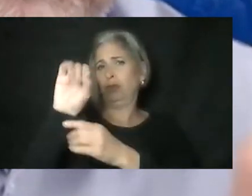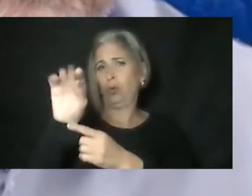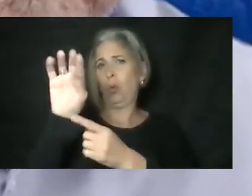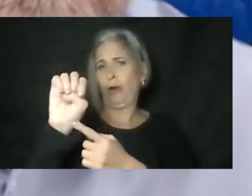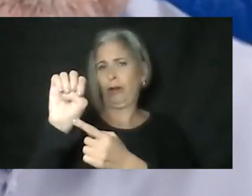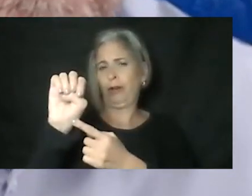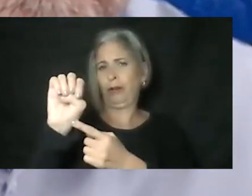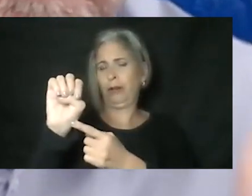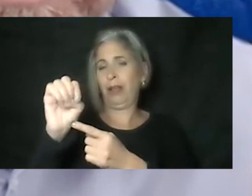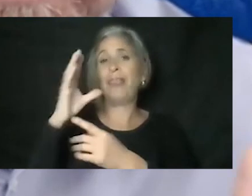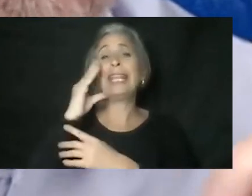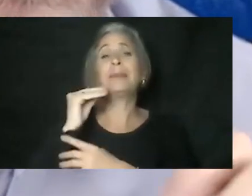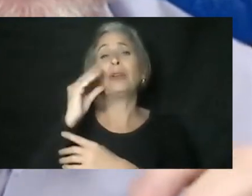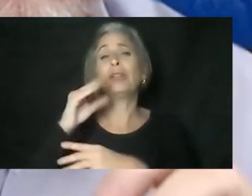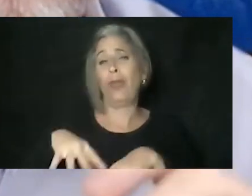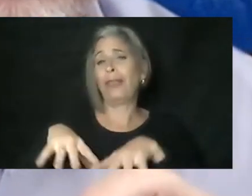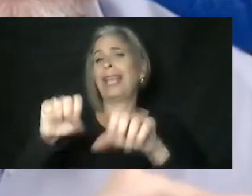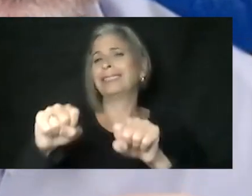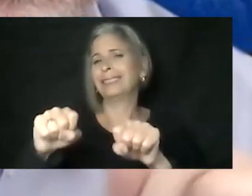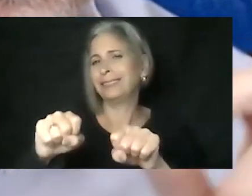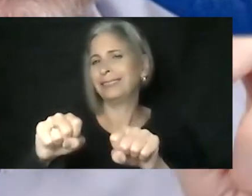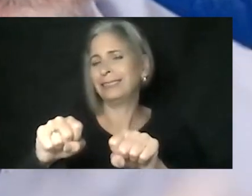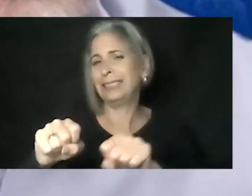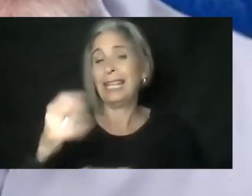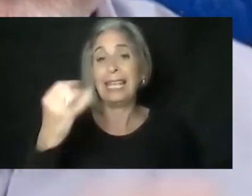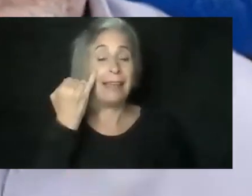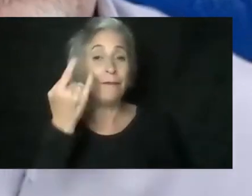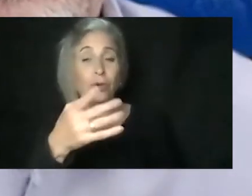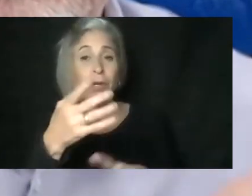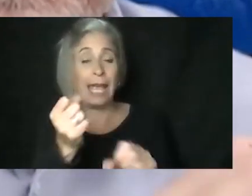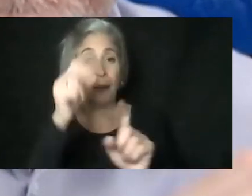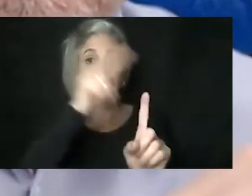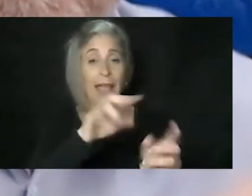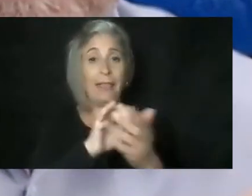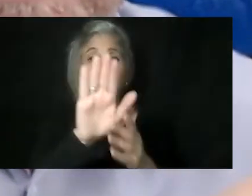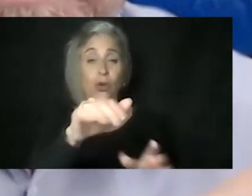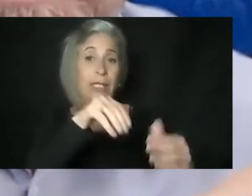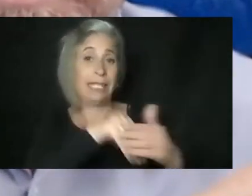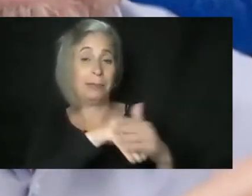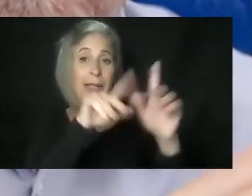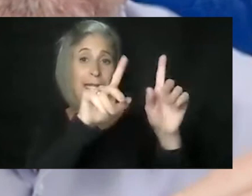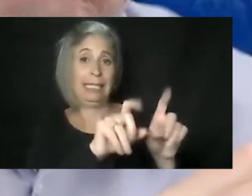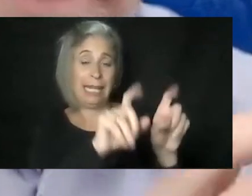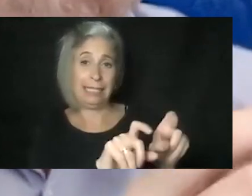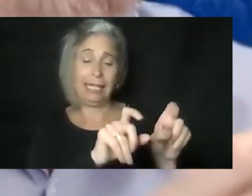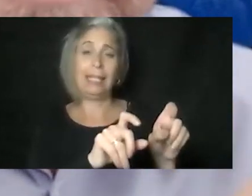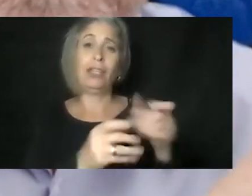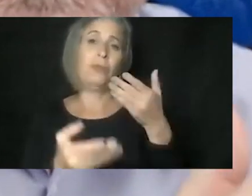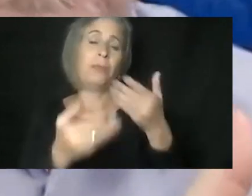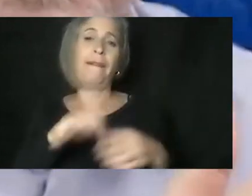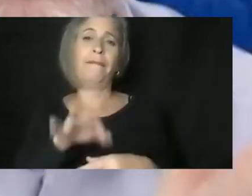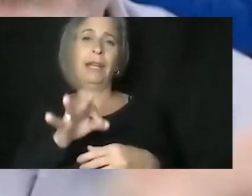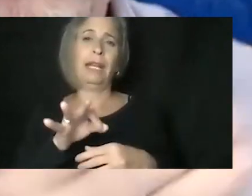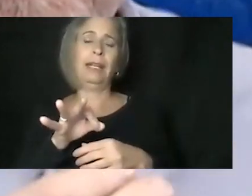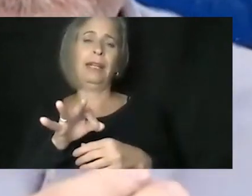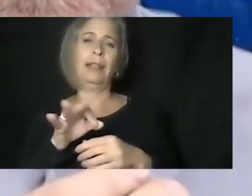the overall guest experience is like. So if you could take that and apply that to your accessibility testing, you may find that there's